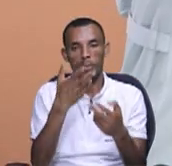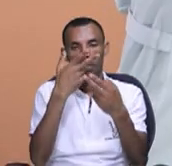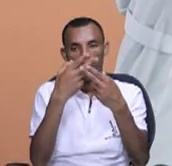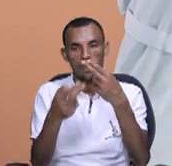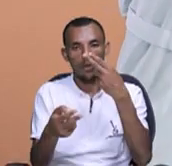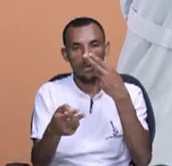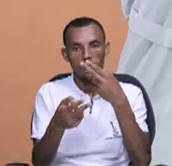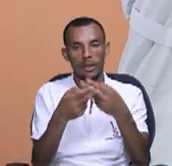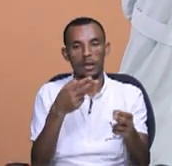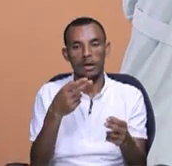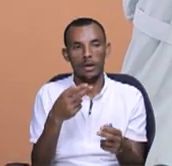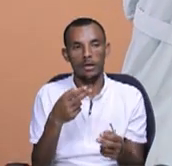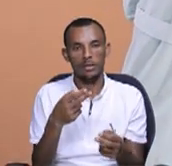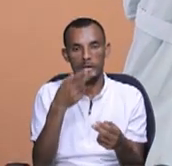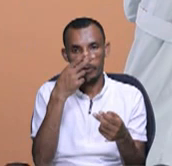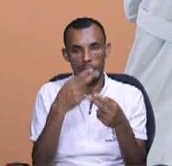multiplied by